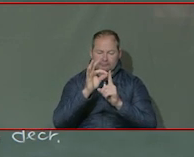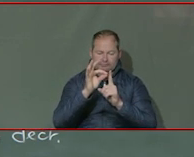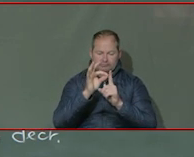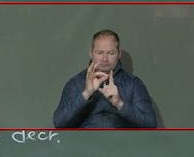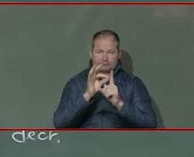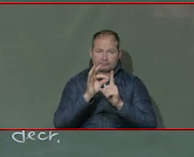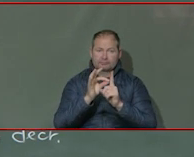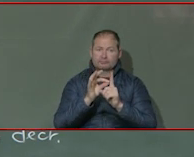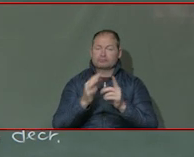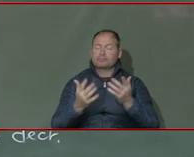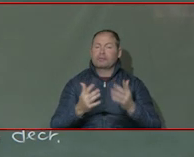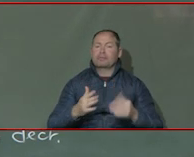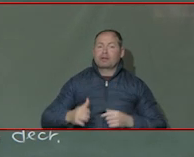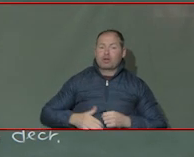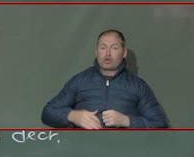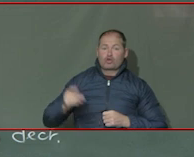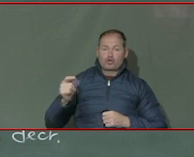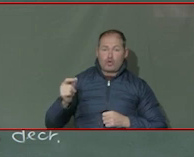with dogs,